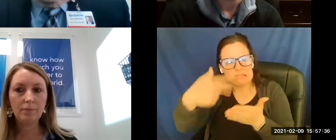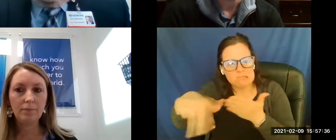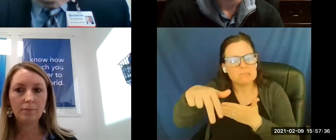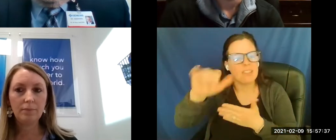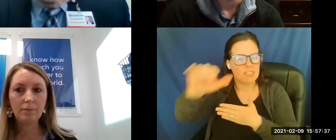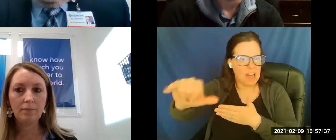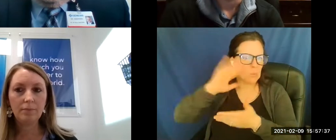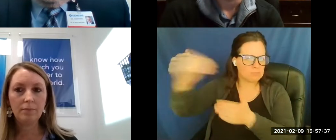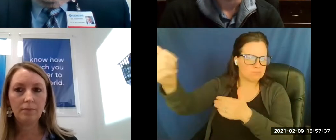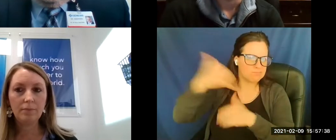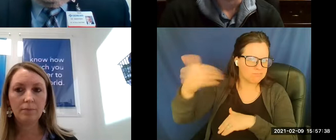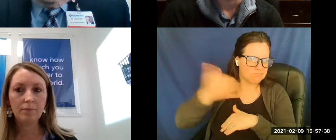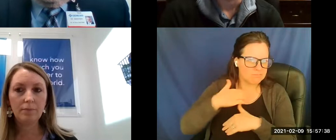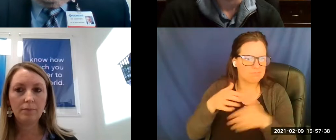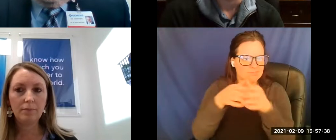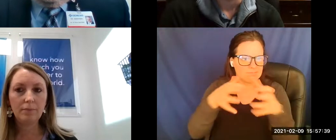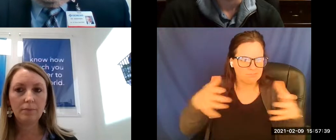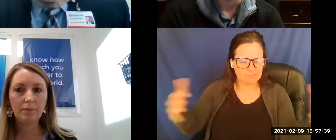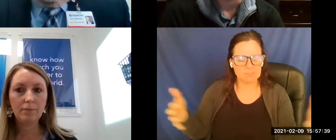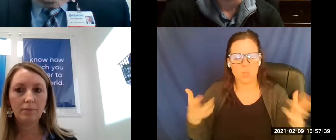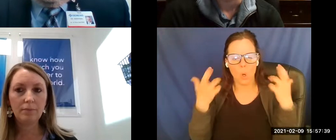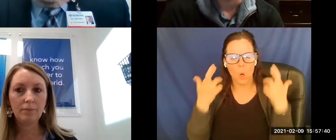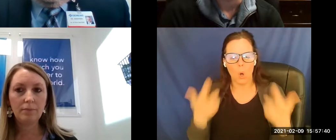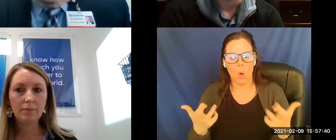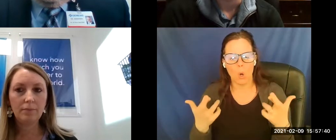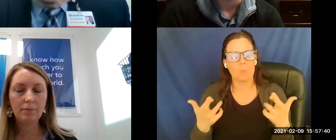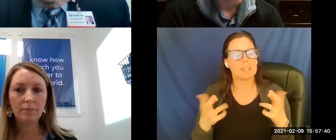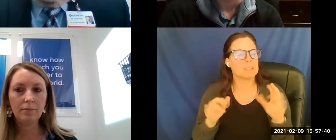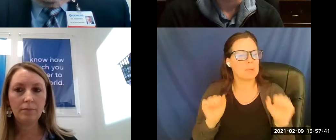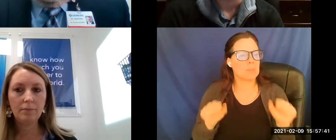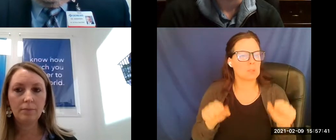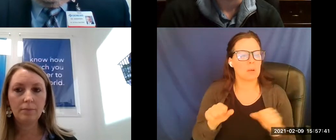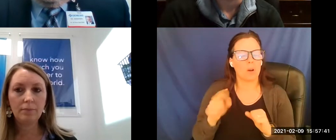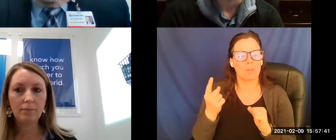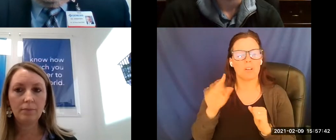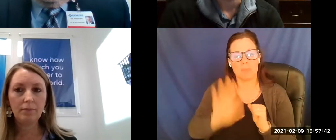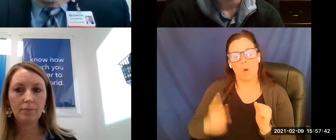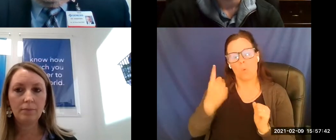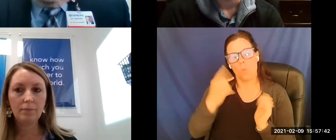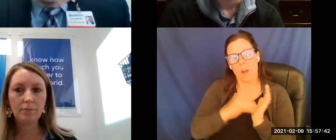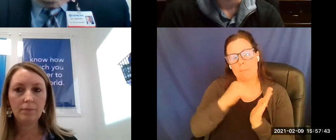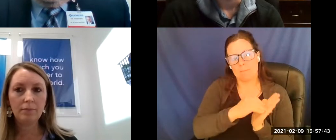expansion. They are hoping to be able to do about 1 million doses a week through federally qualified health centers.